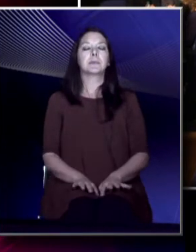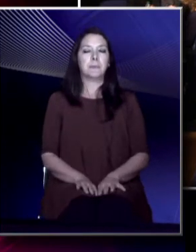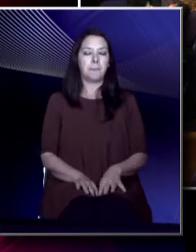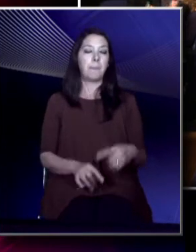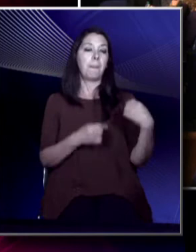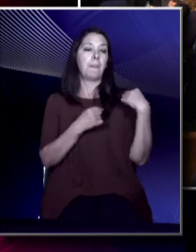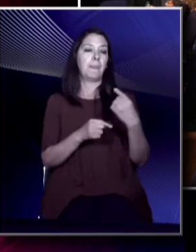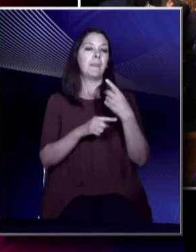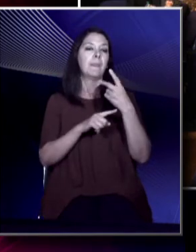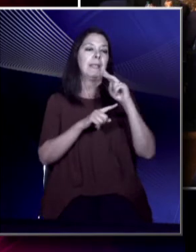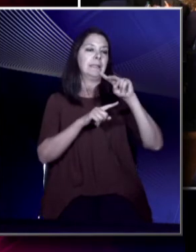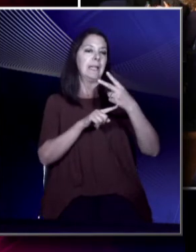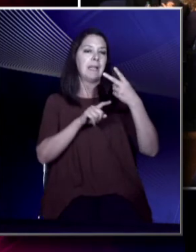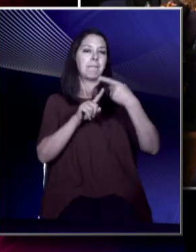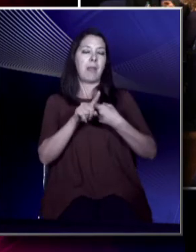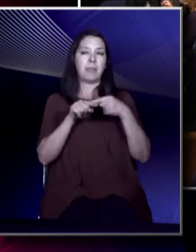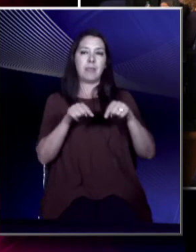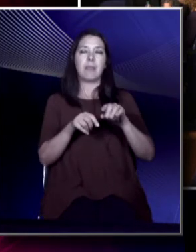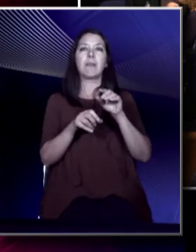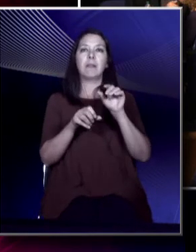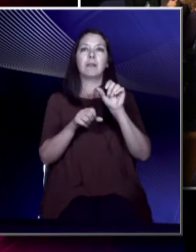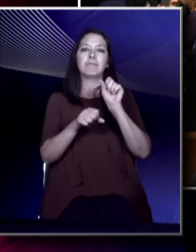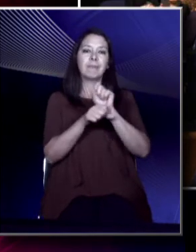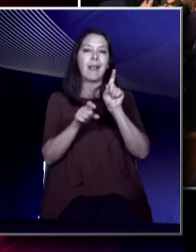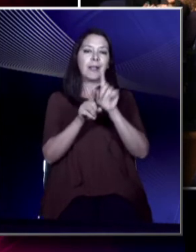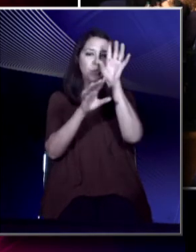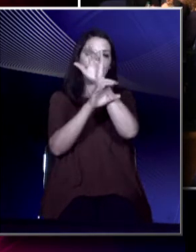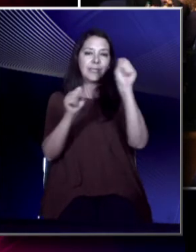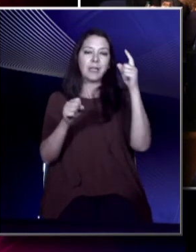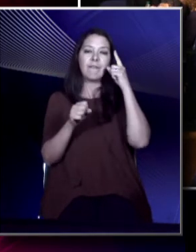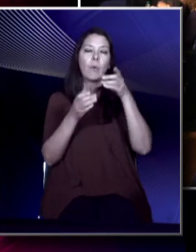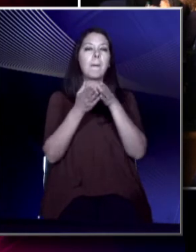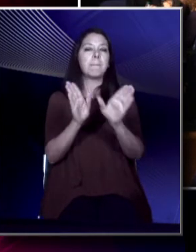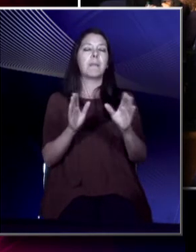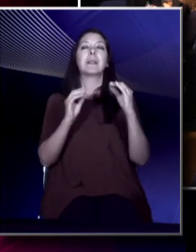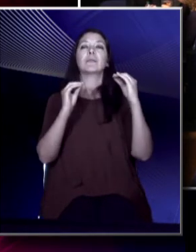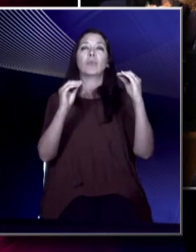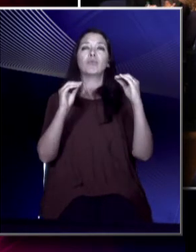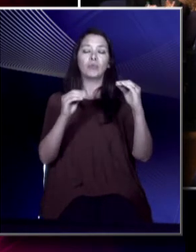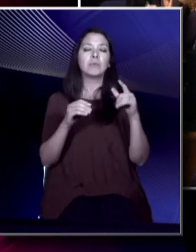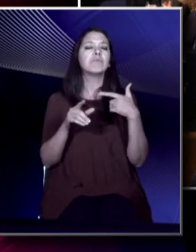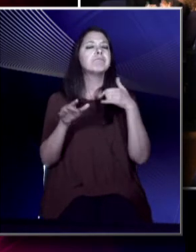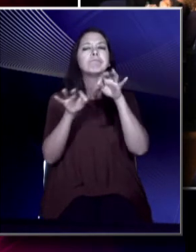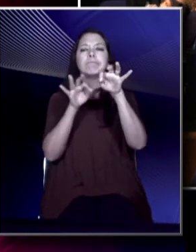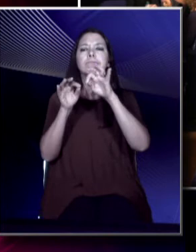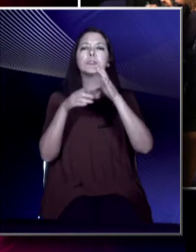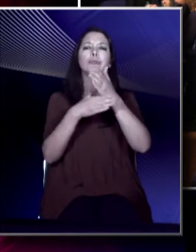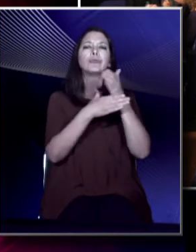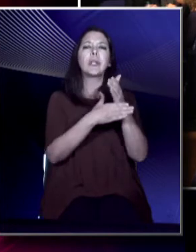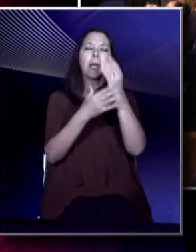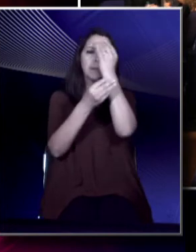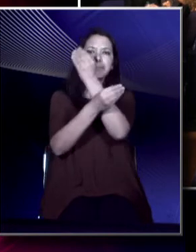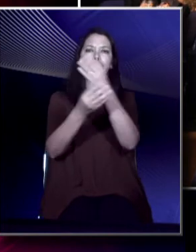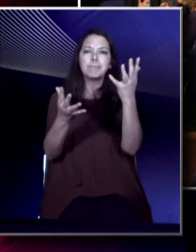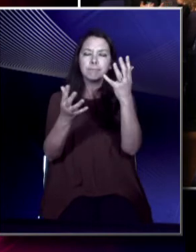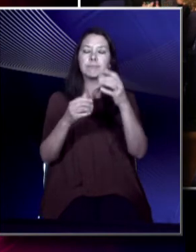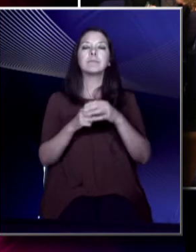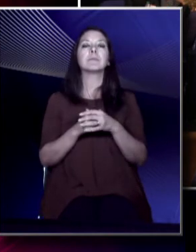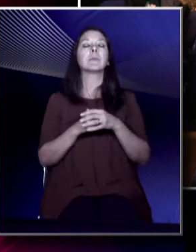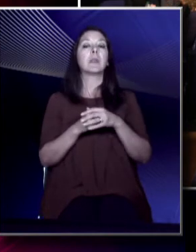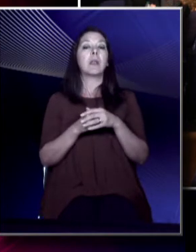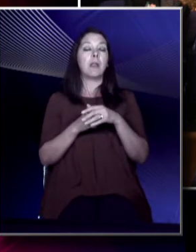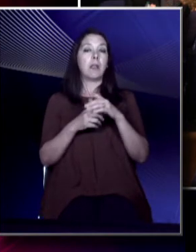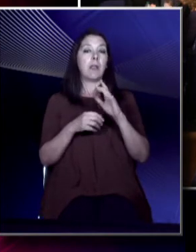in office as Superintendent of Public Instruction, and I wanted to share some updates of what we've been working on and make sure that we're one of